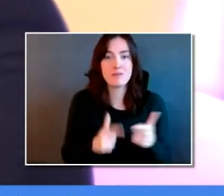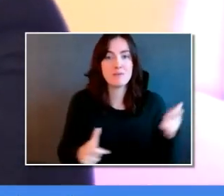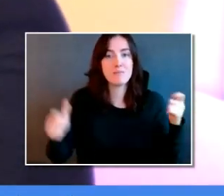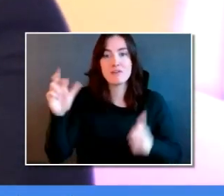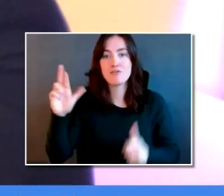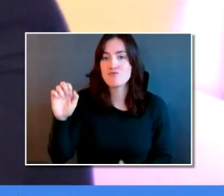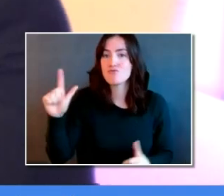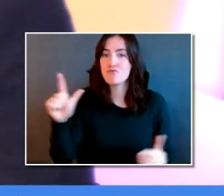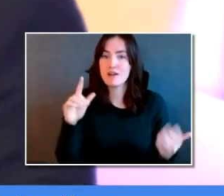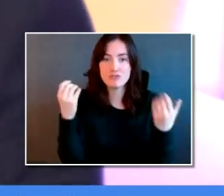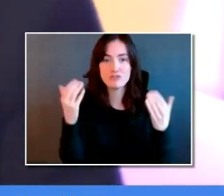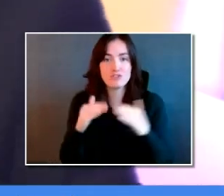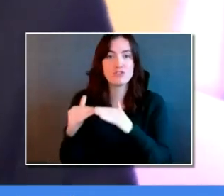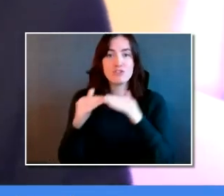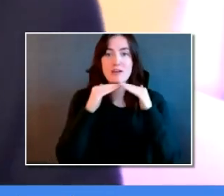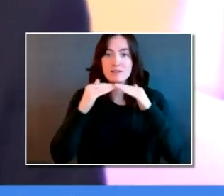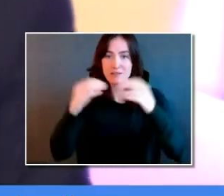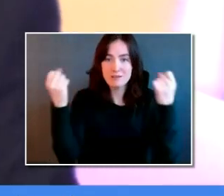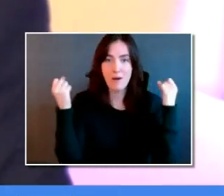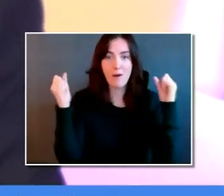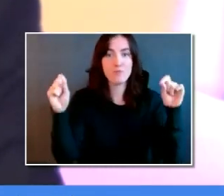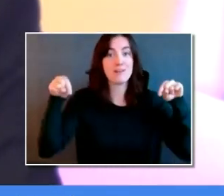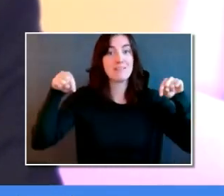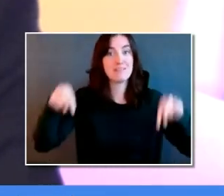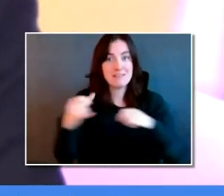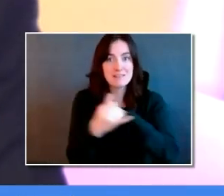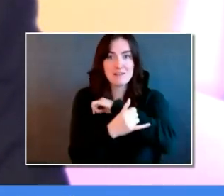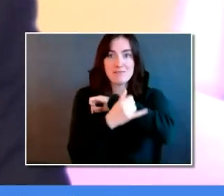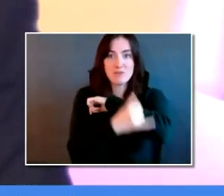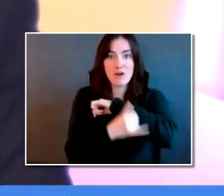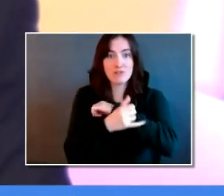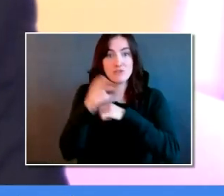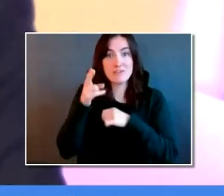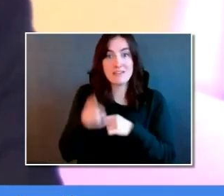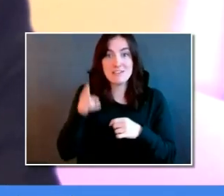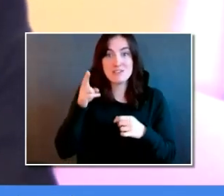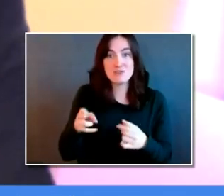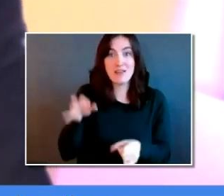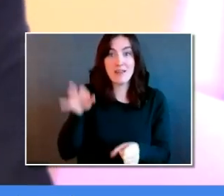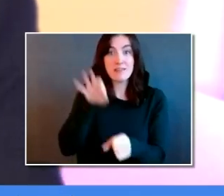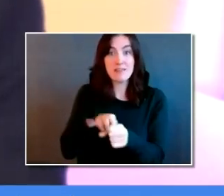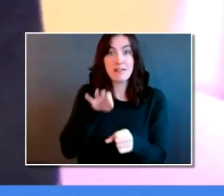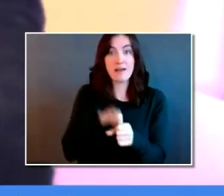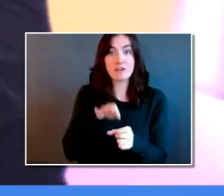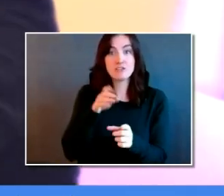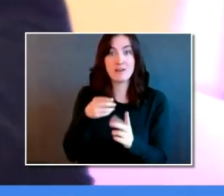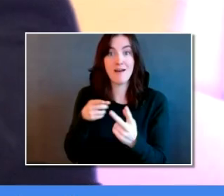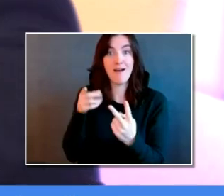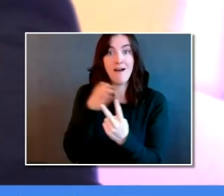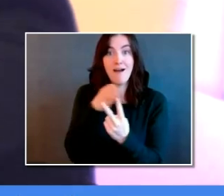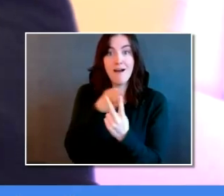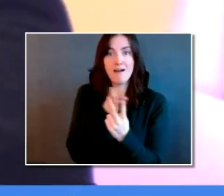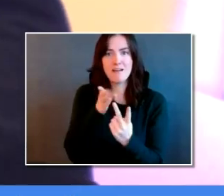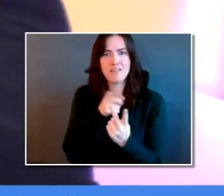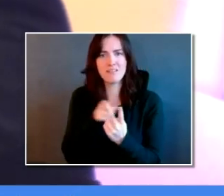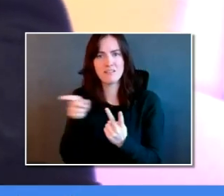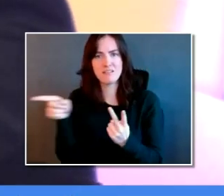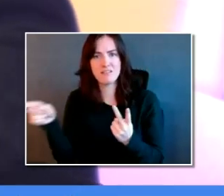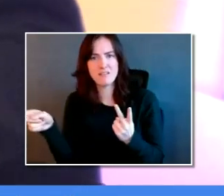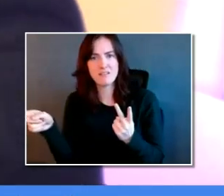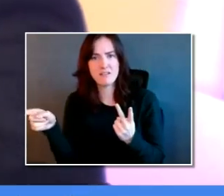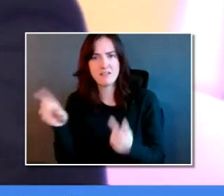justice uprising in this country's history, the election went the other way, didn't it? So how can wokeness be to blame